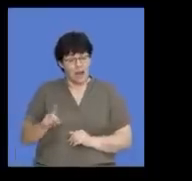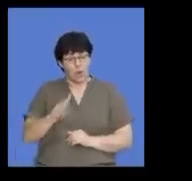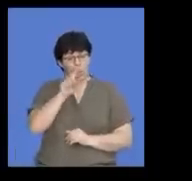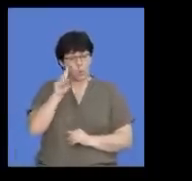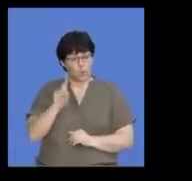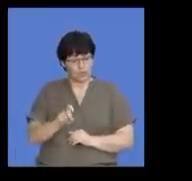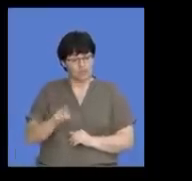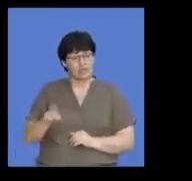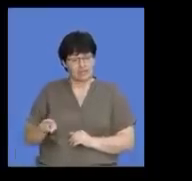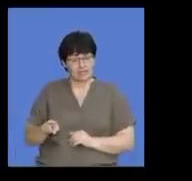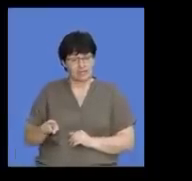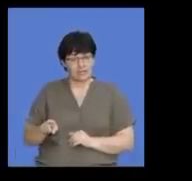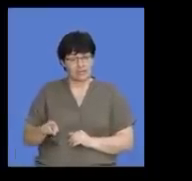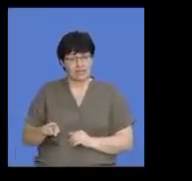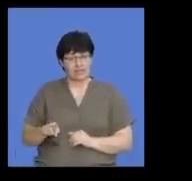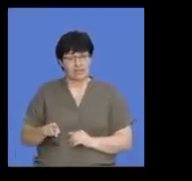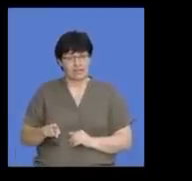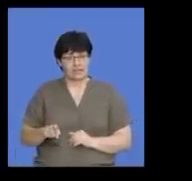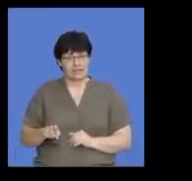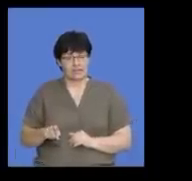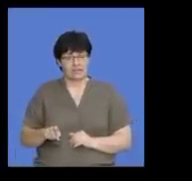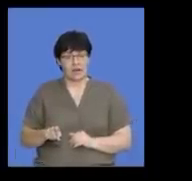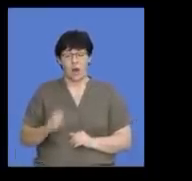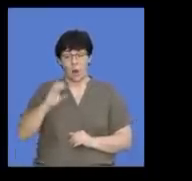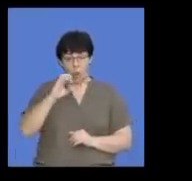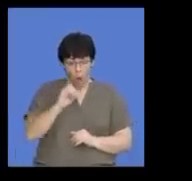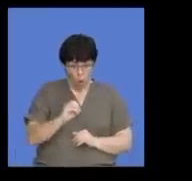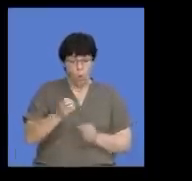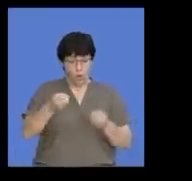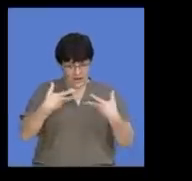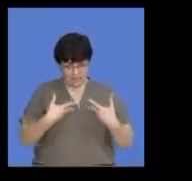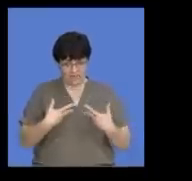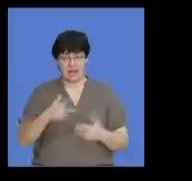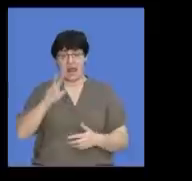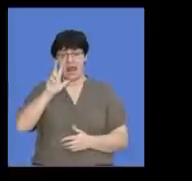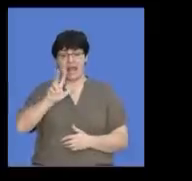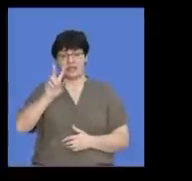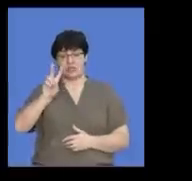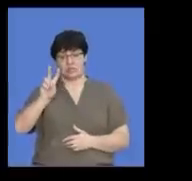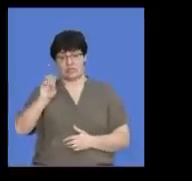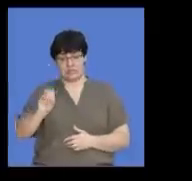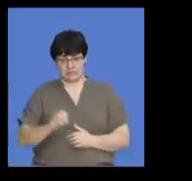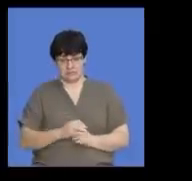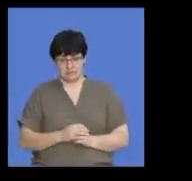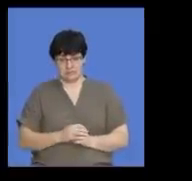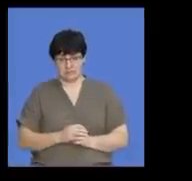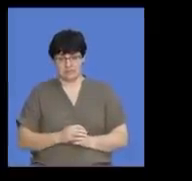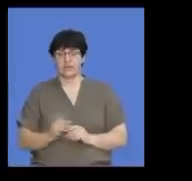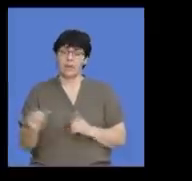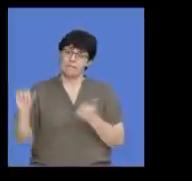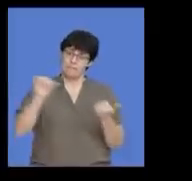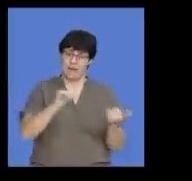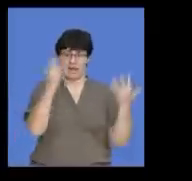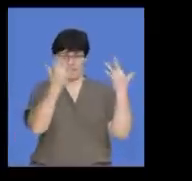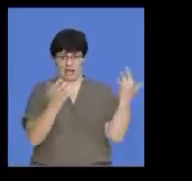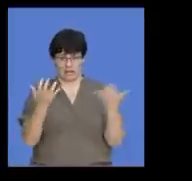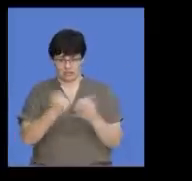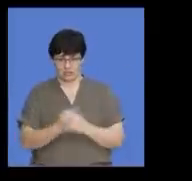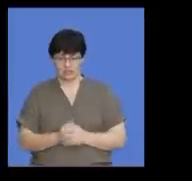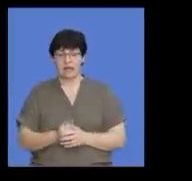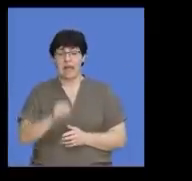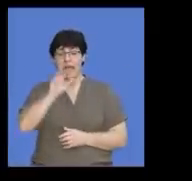question, your point O was given as 820. Let's go back to the calculation. There's